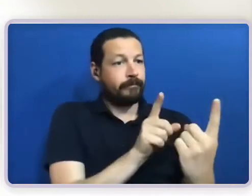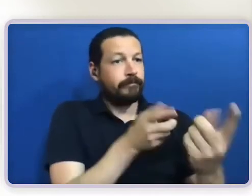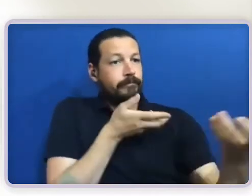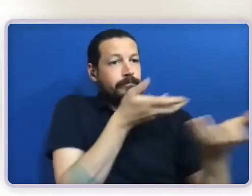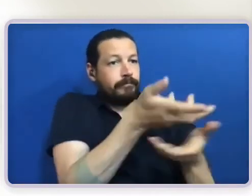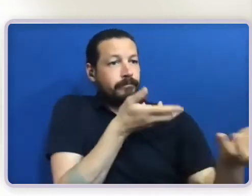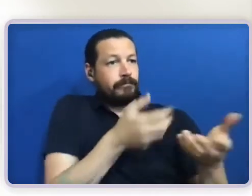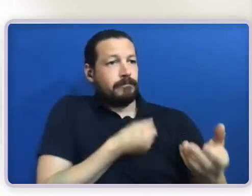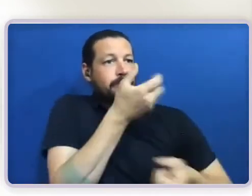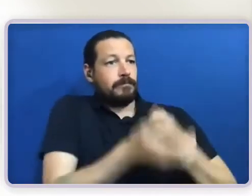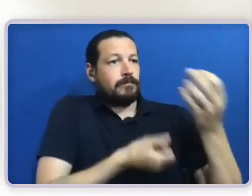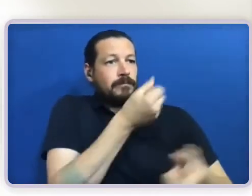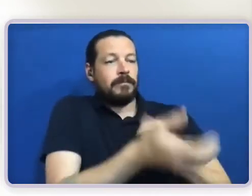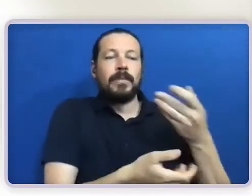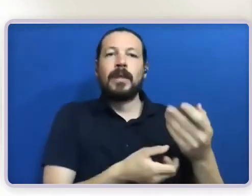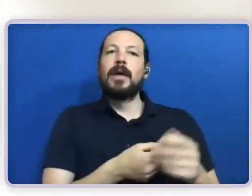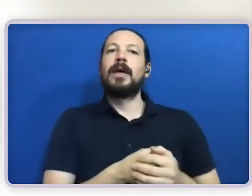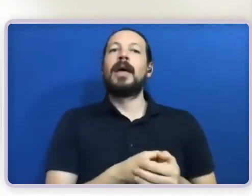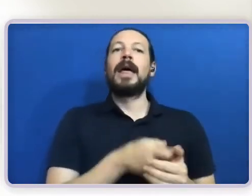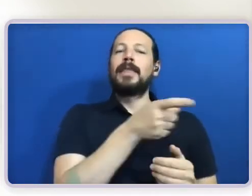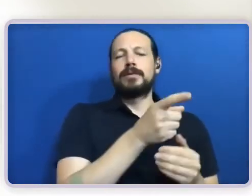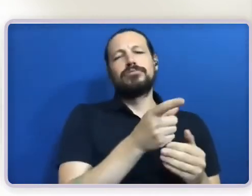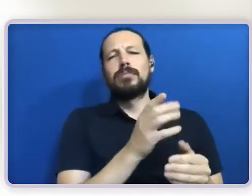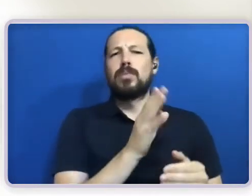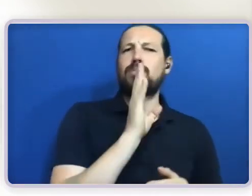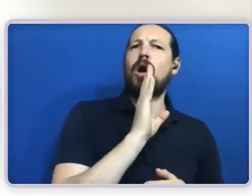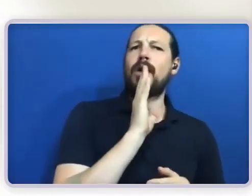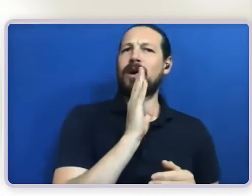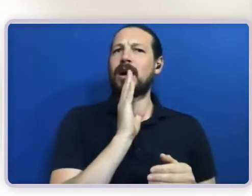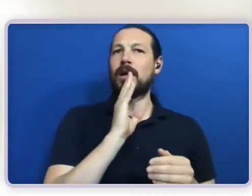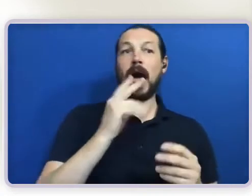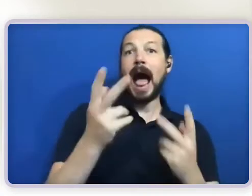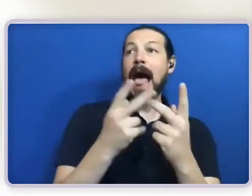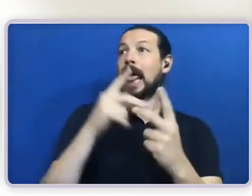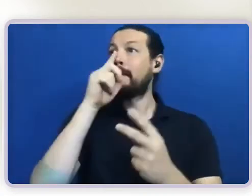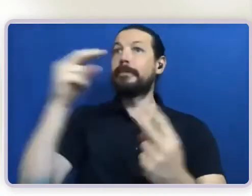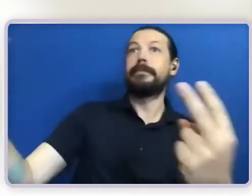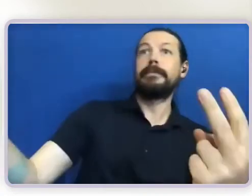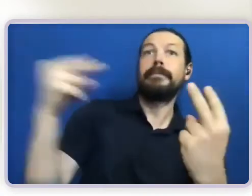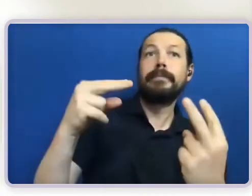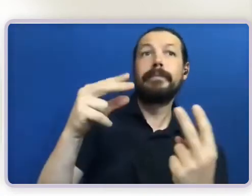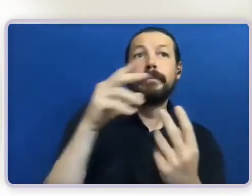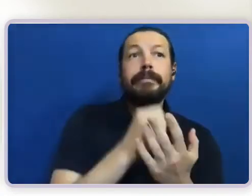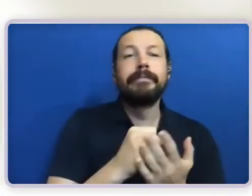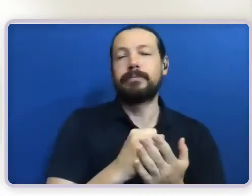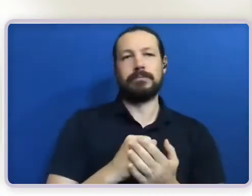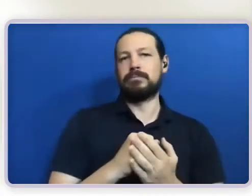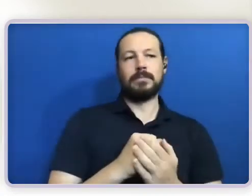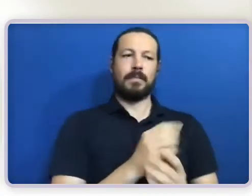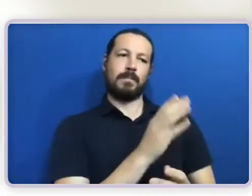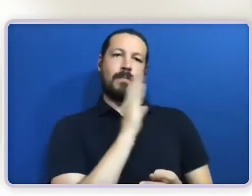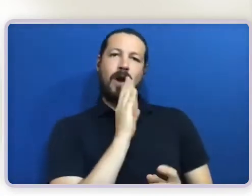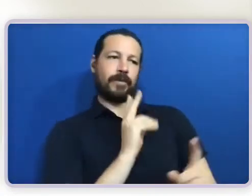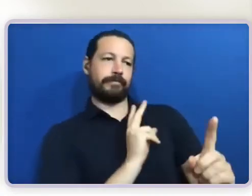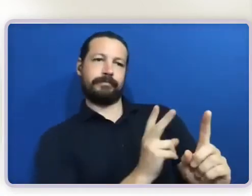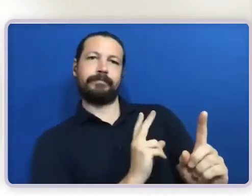is a very private and confidential way to share your story.